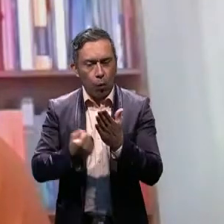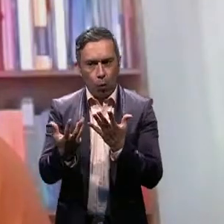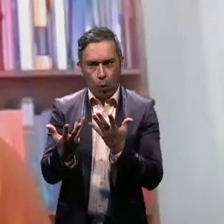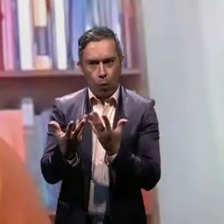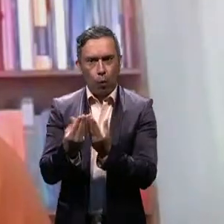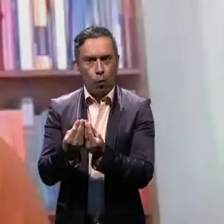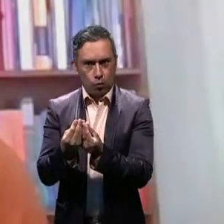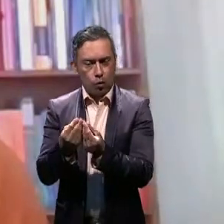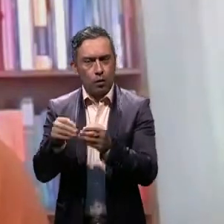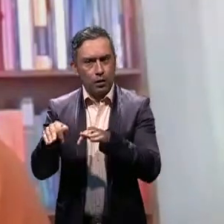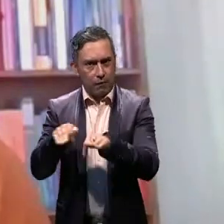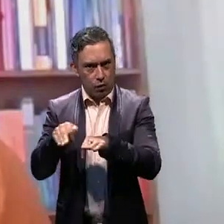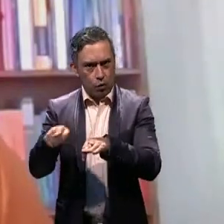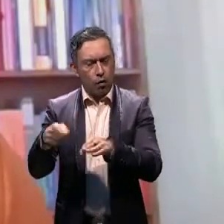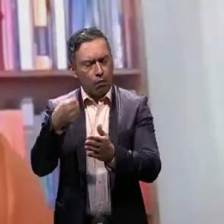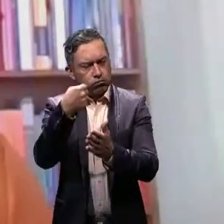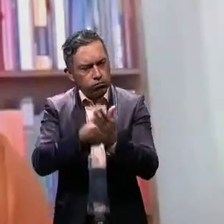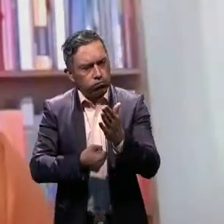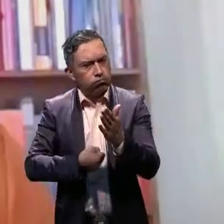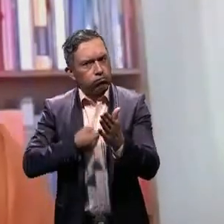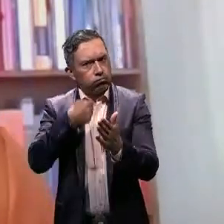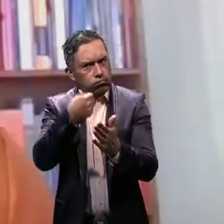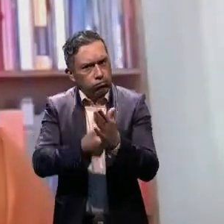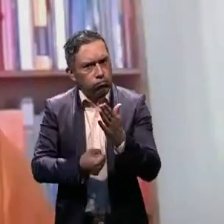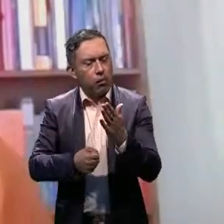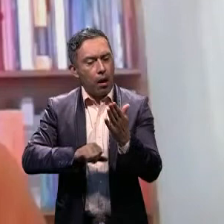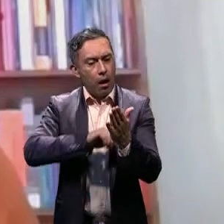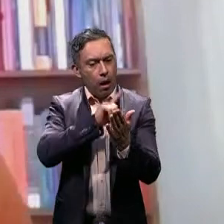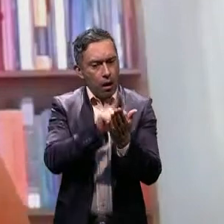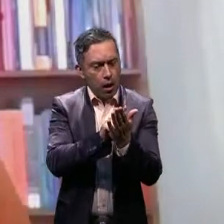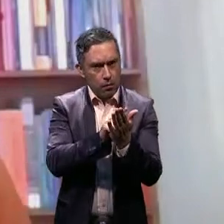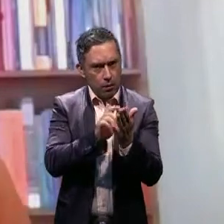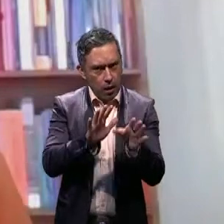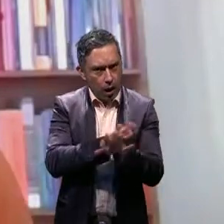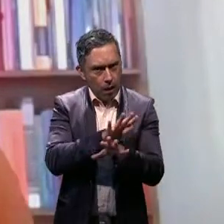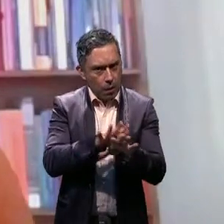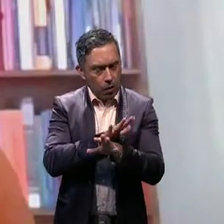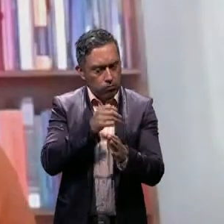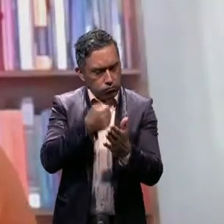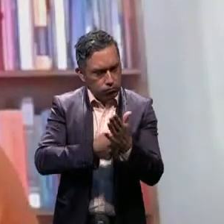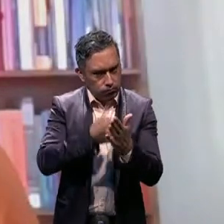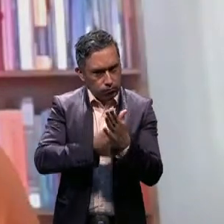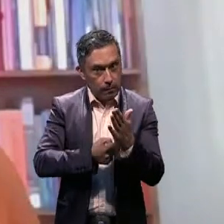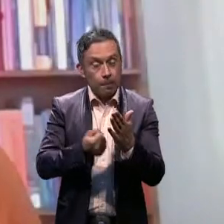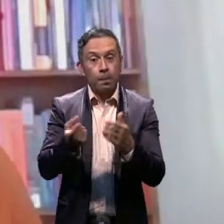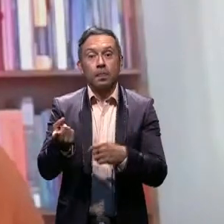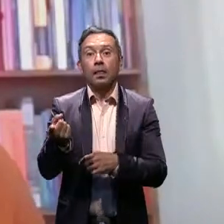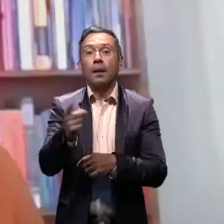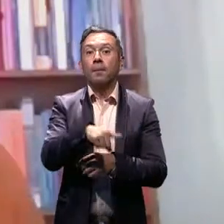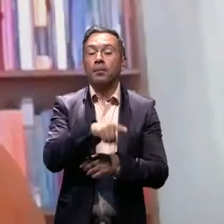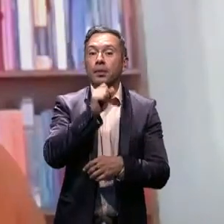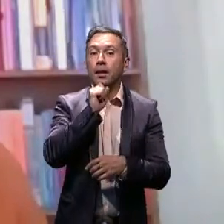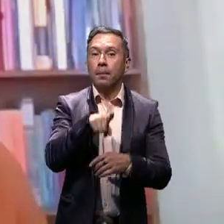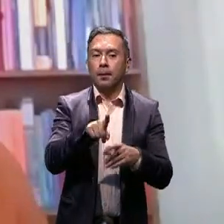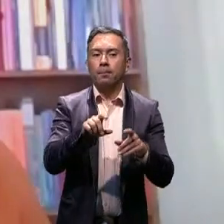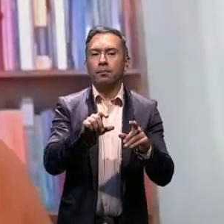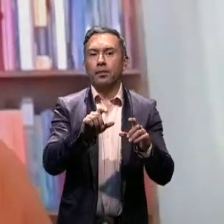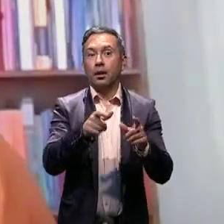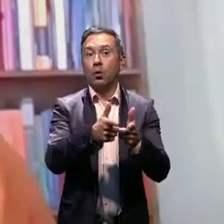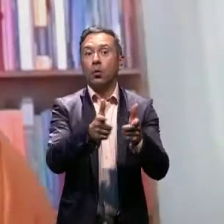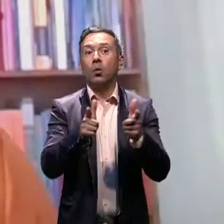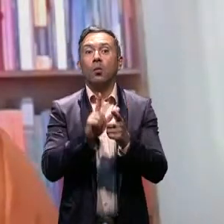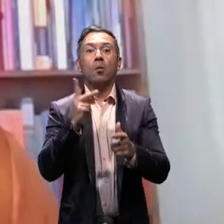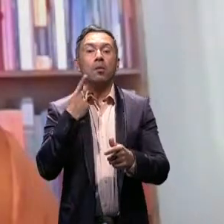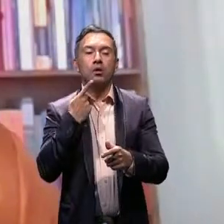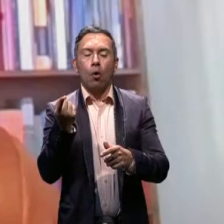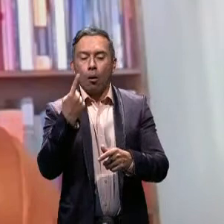have an impact in having reforms, but likewise will allow us to have